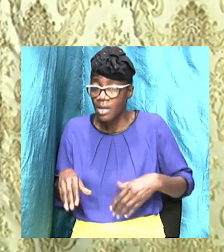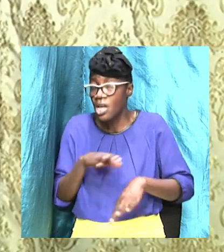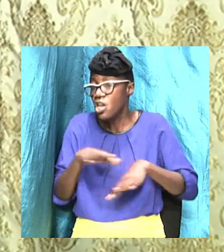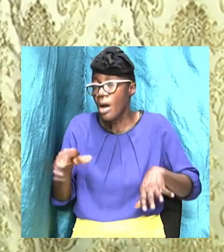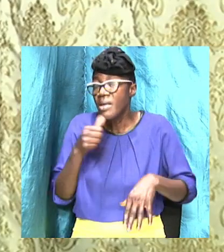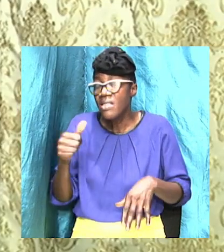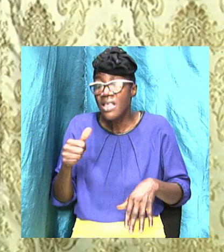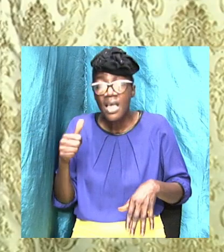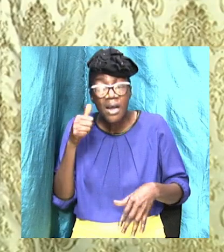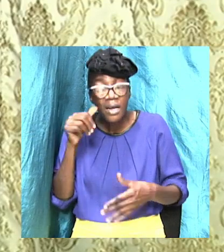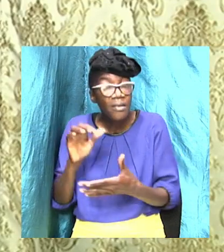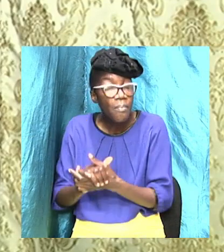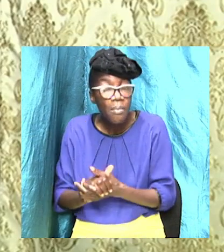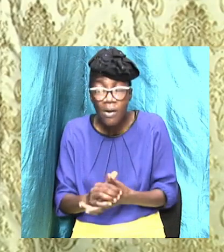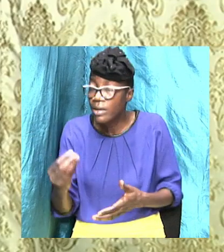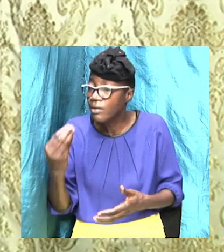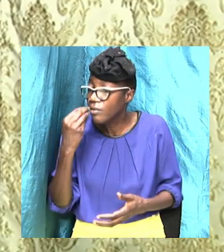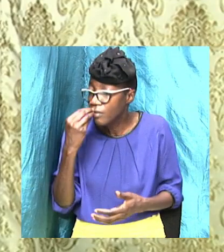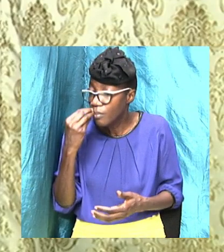supper. Amen.